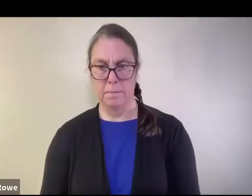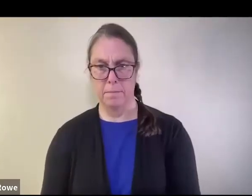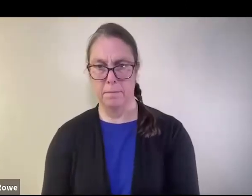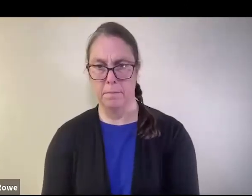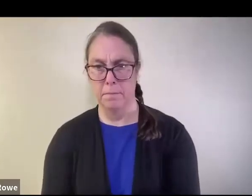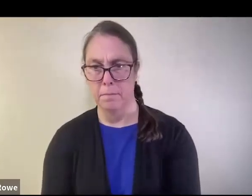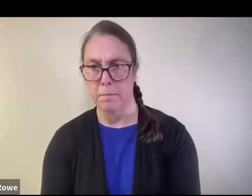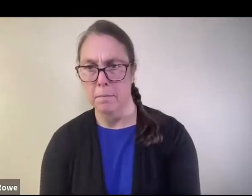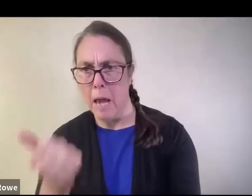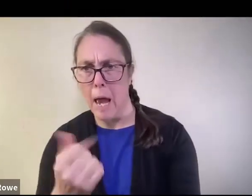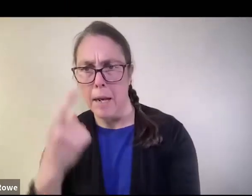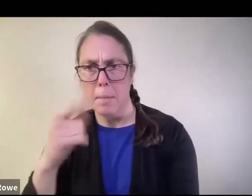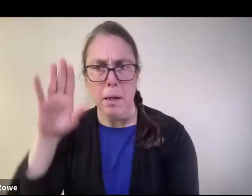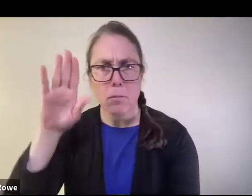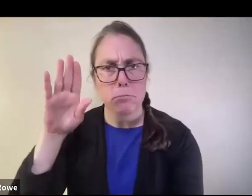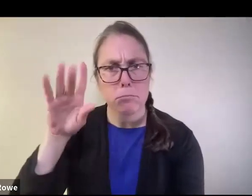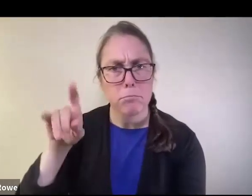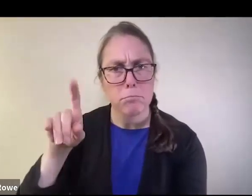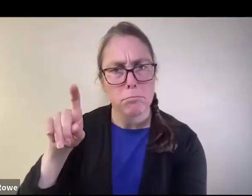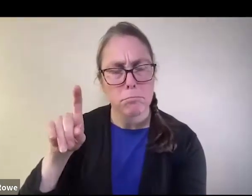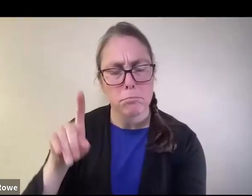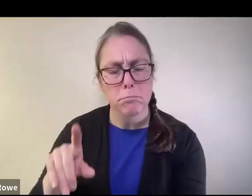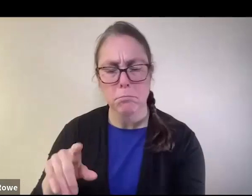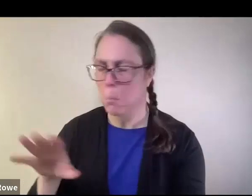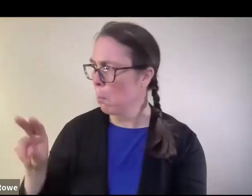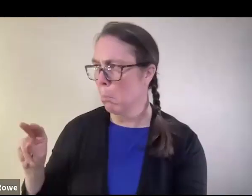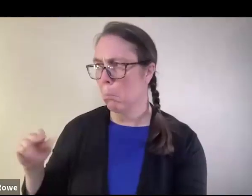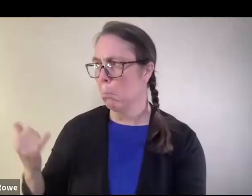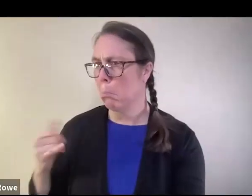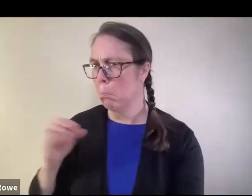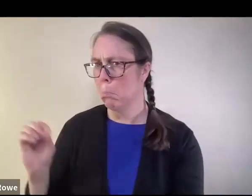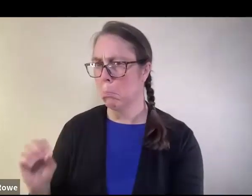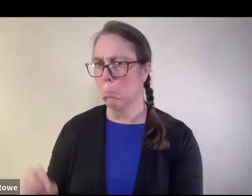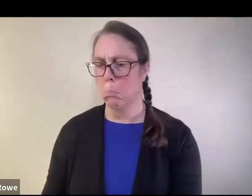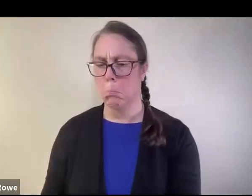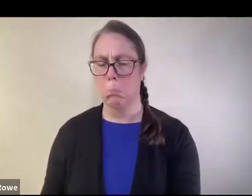Do we have any hands raised? Not at this time.